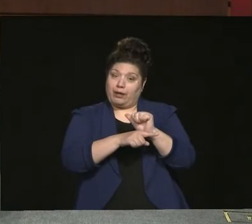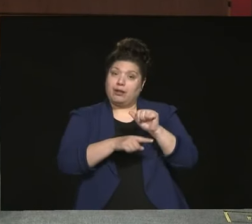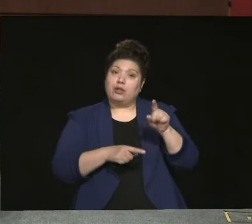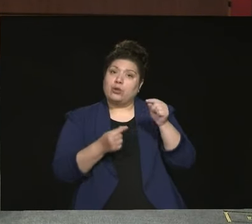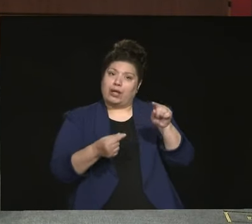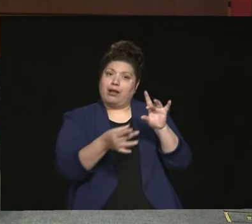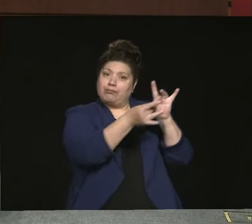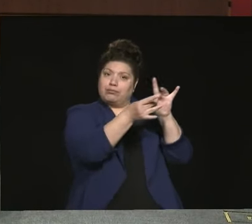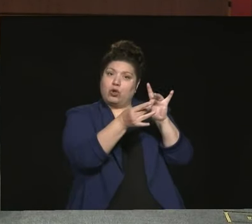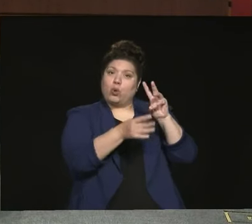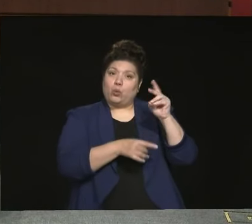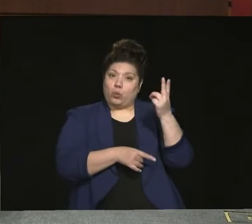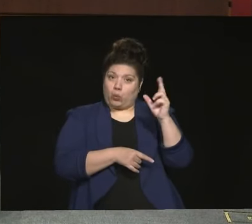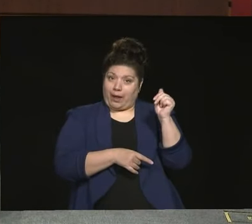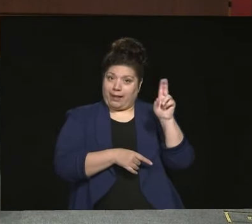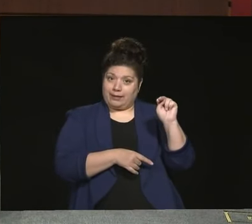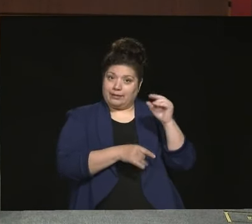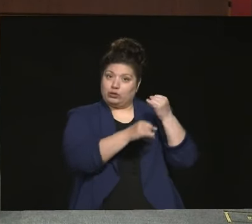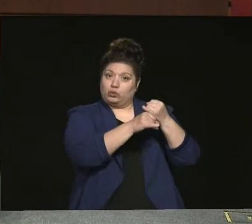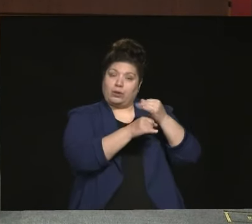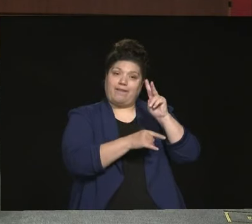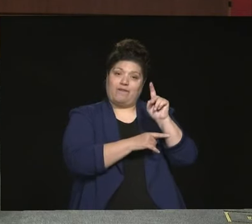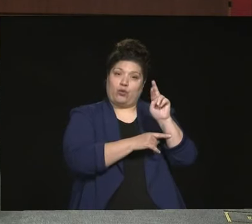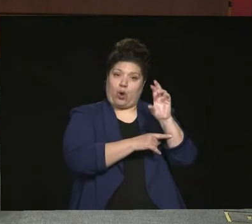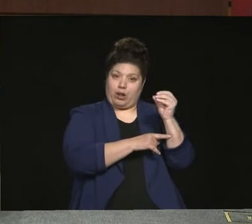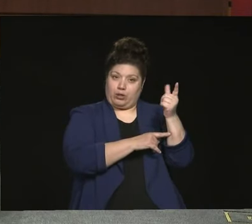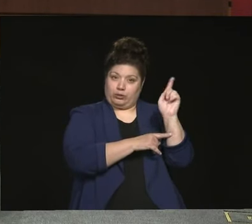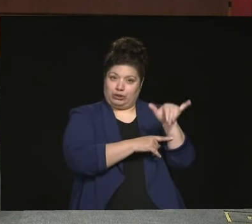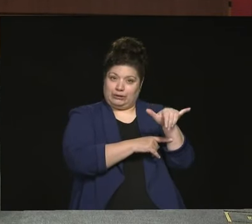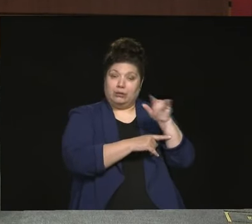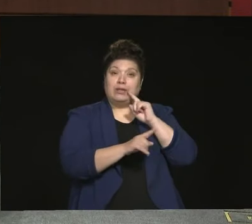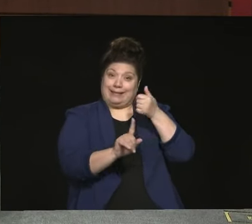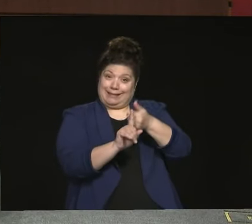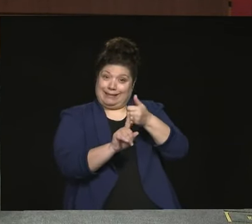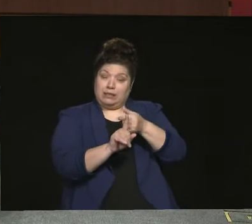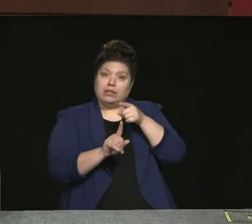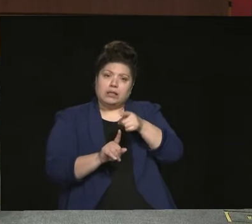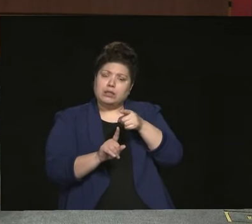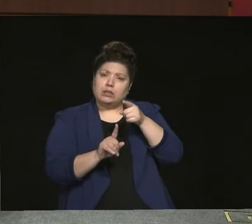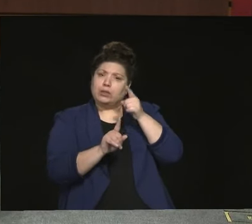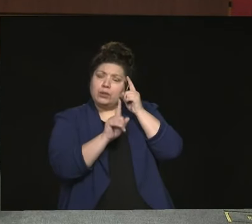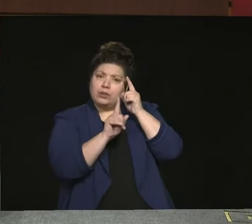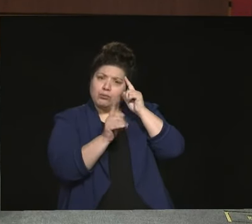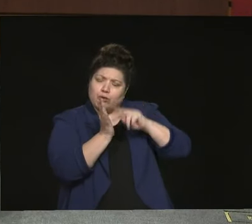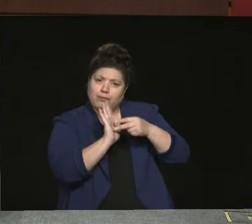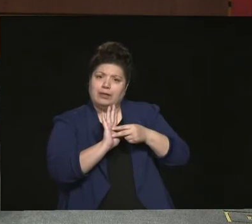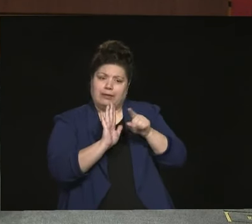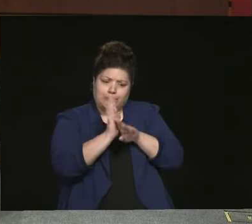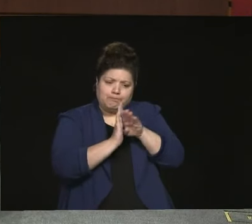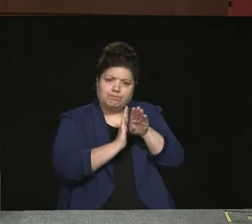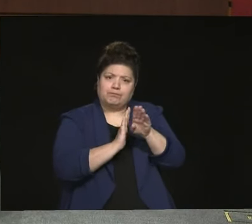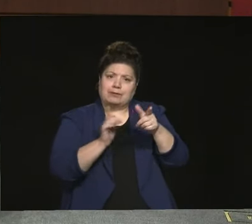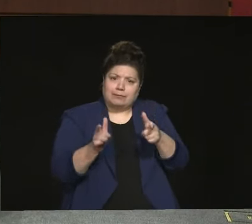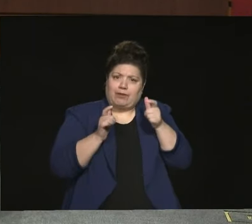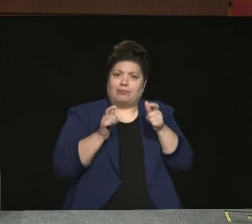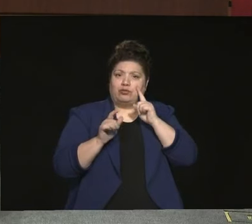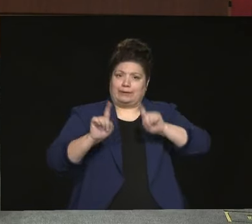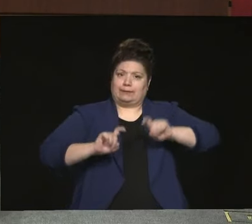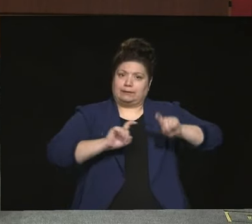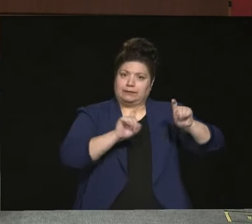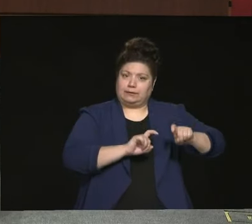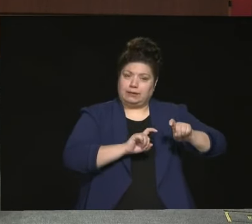The research is to help to develop a form of rapid testing for the virus. The Wuhan Institute of Virology, of course, is from the center of the